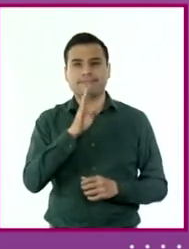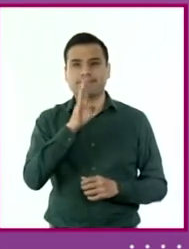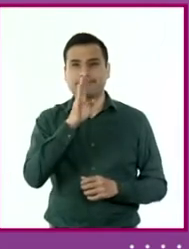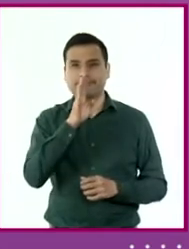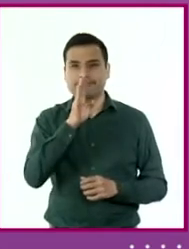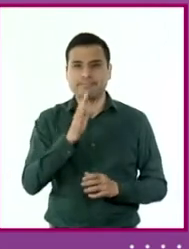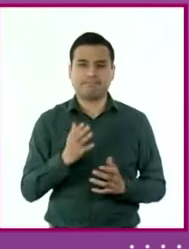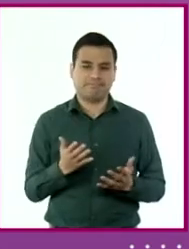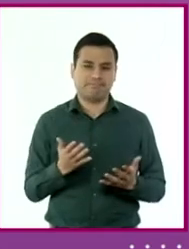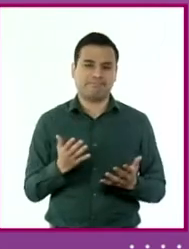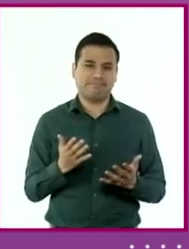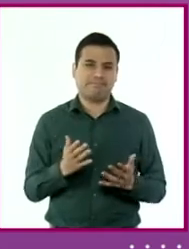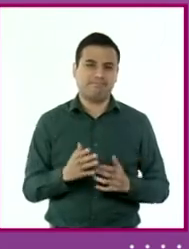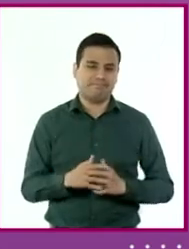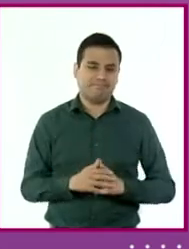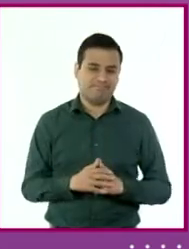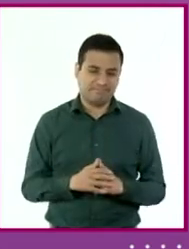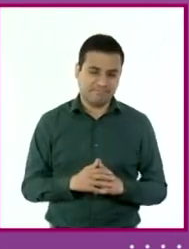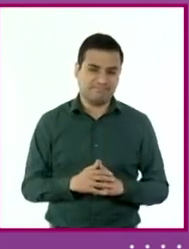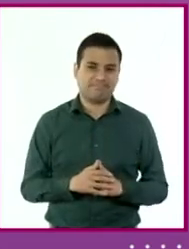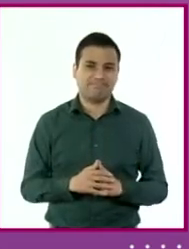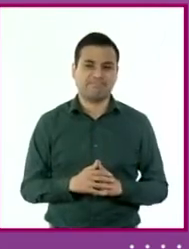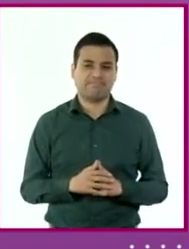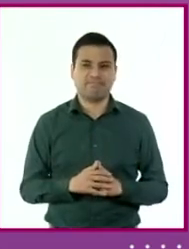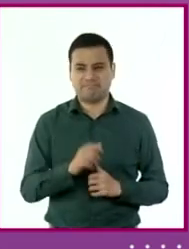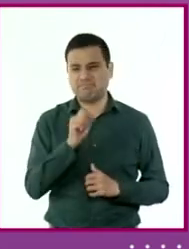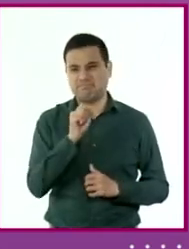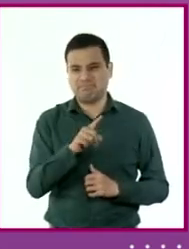as you are.